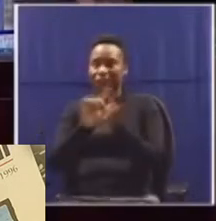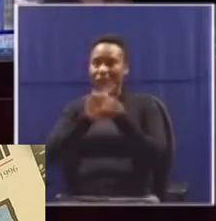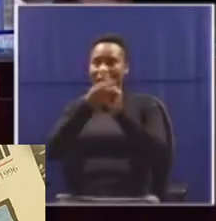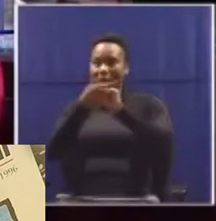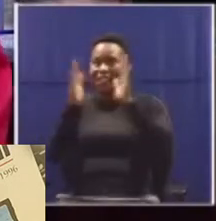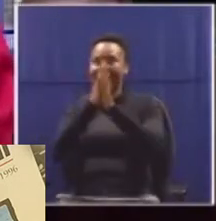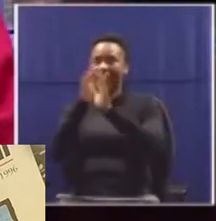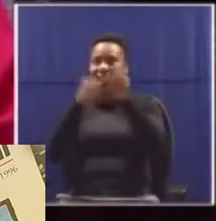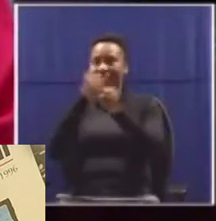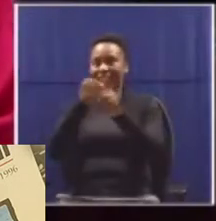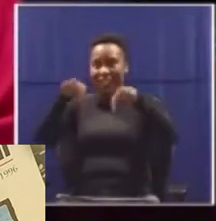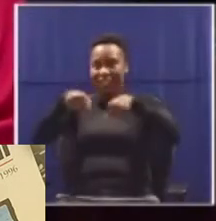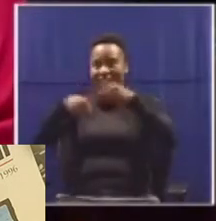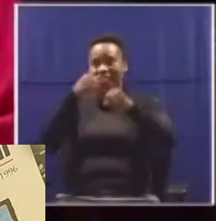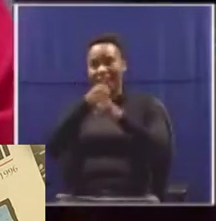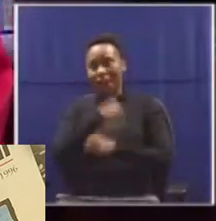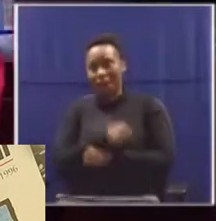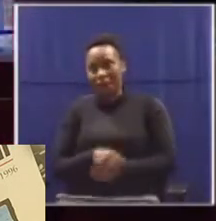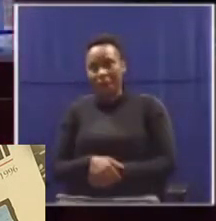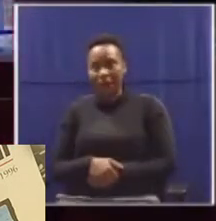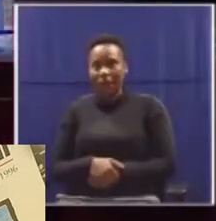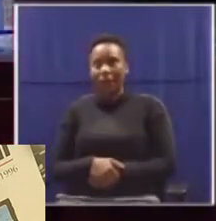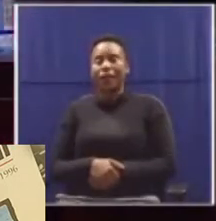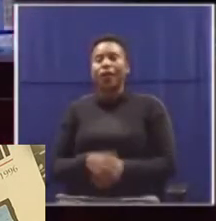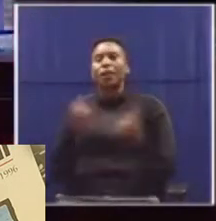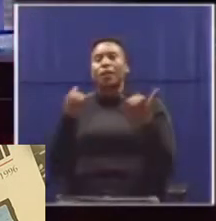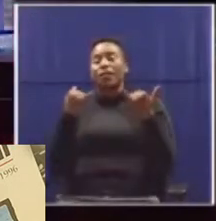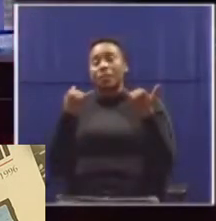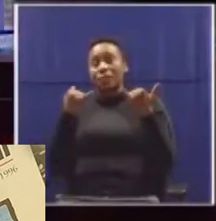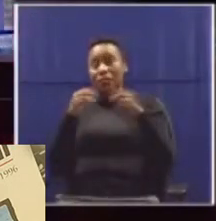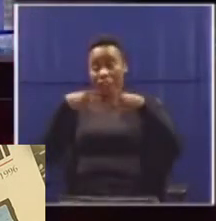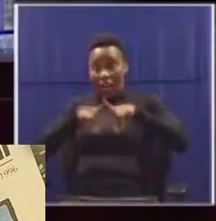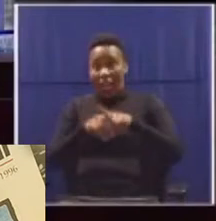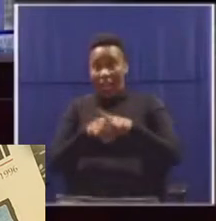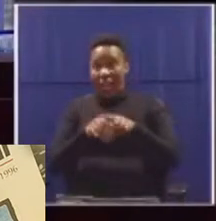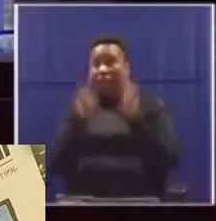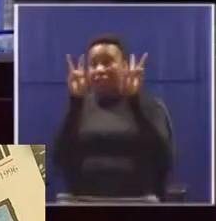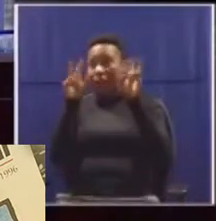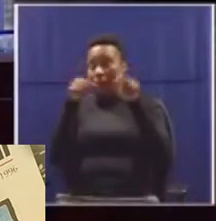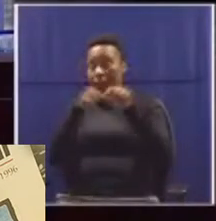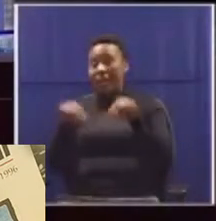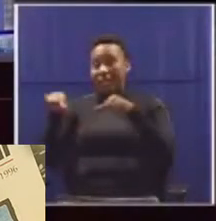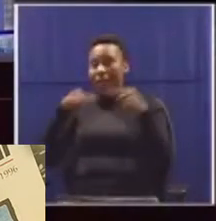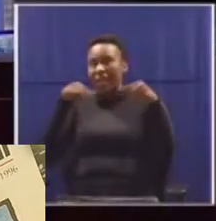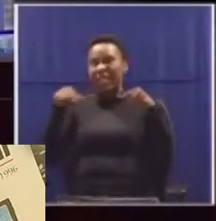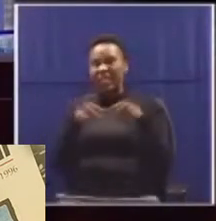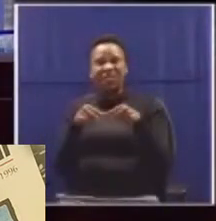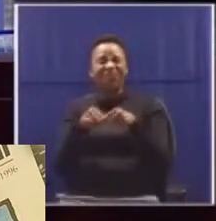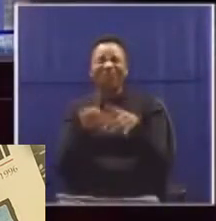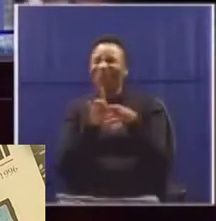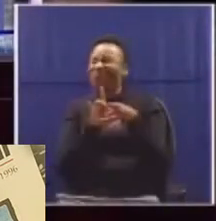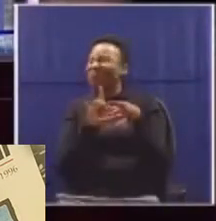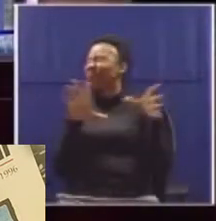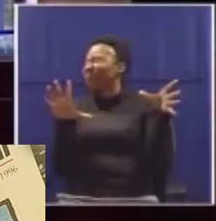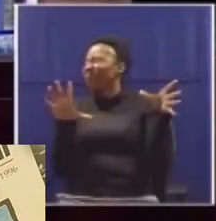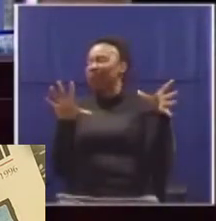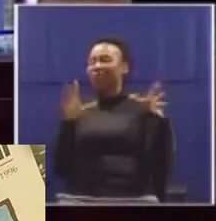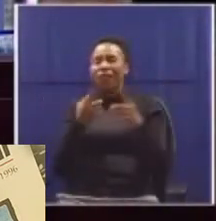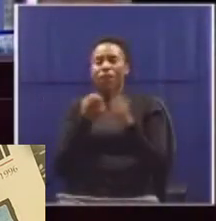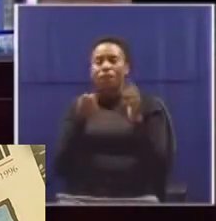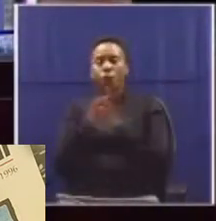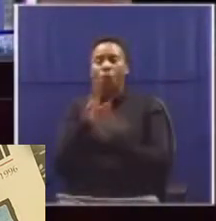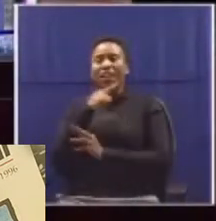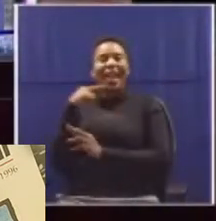year chair the team of this debate is so removed from the reality of black